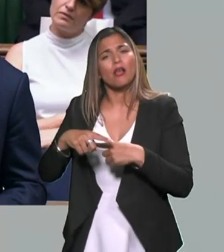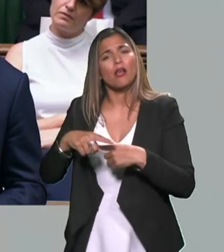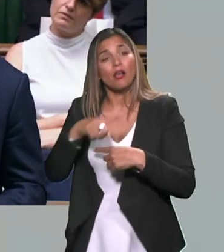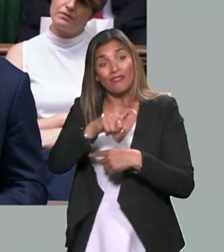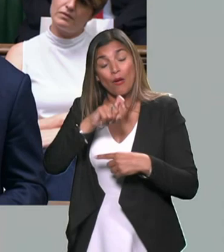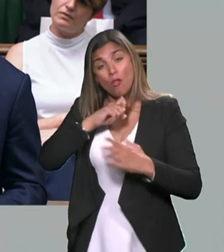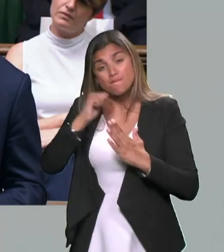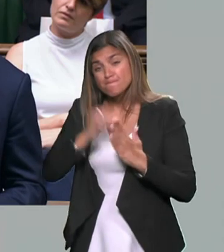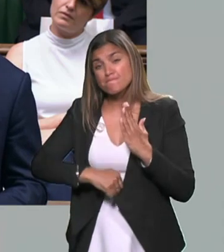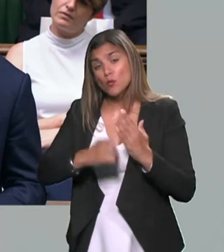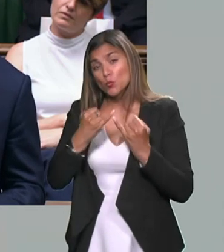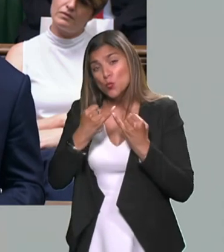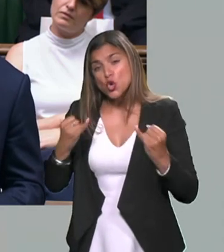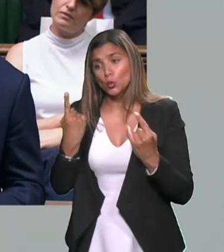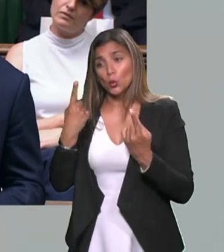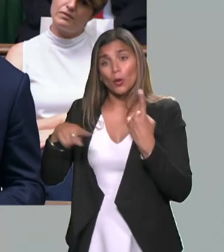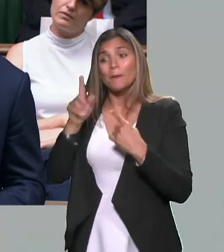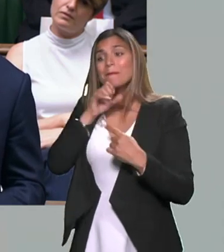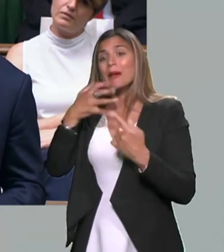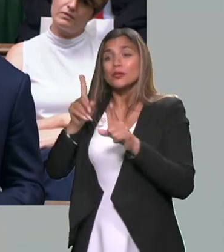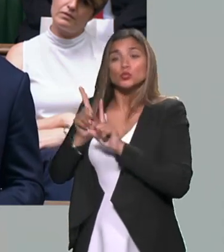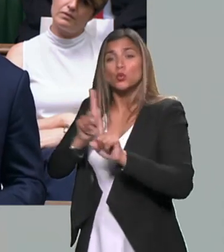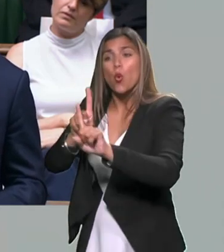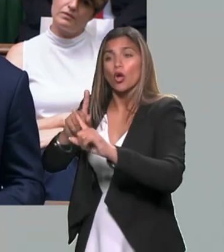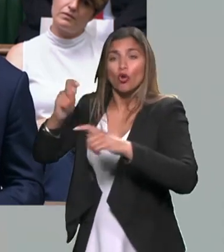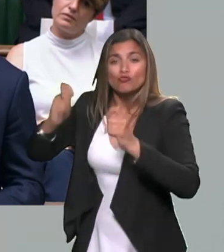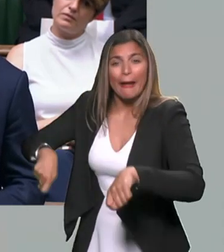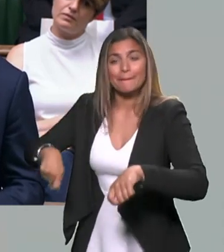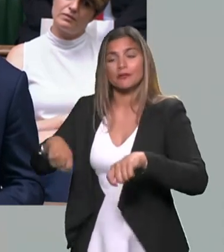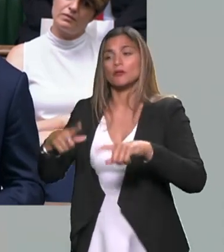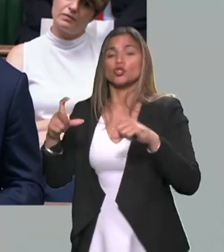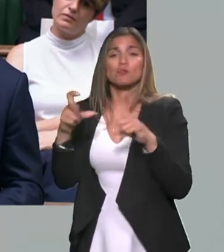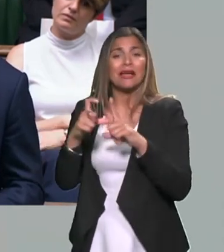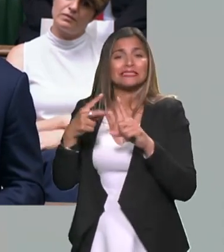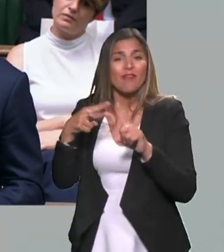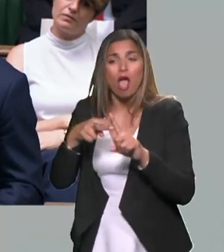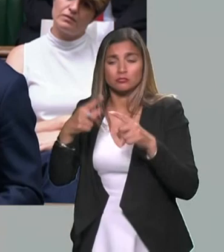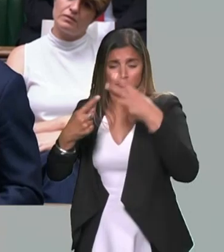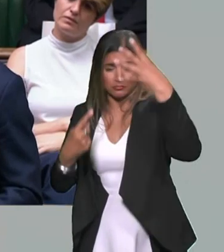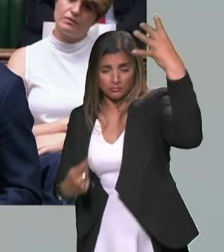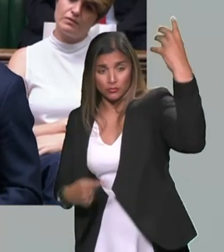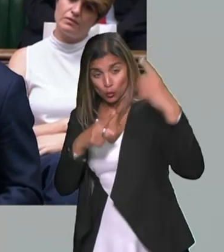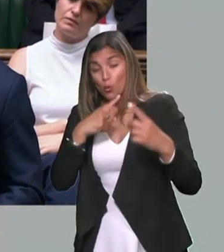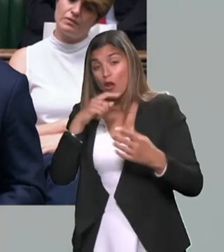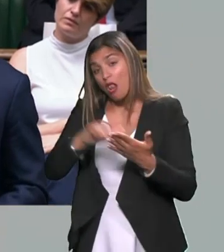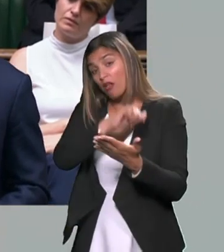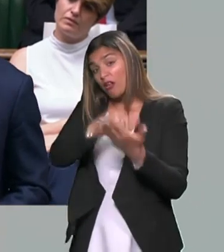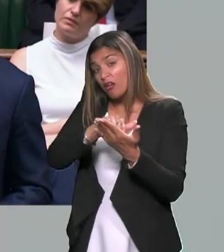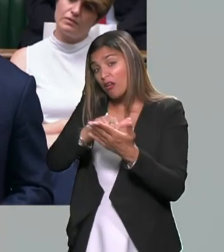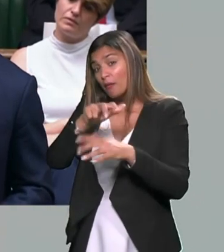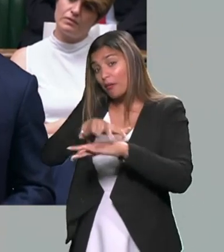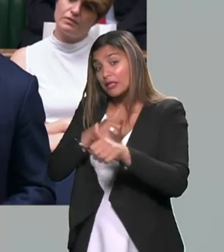sentences for rape, stalking, domestic violence, and put in place proper police support to end, Mr. Speaker,